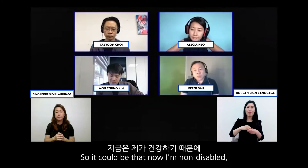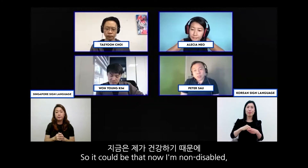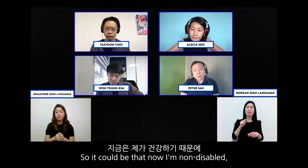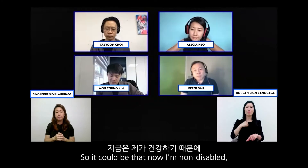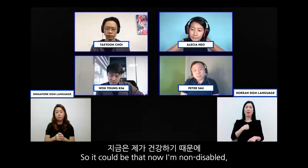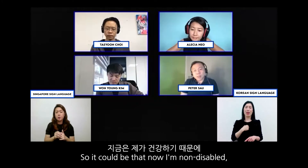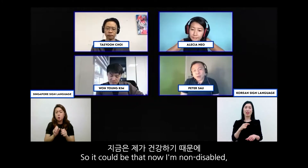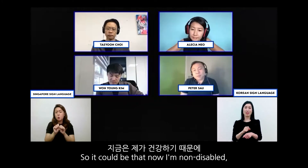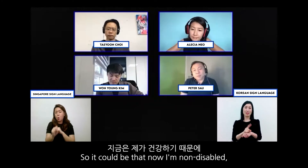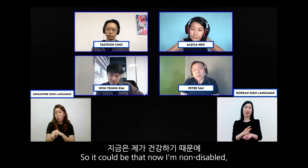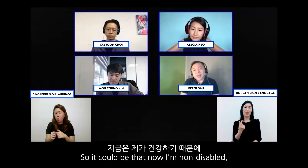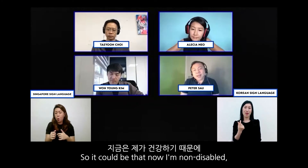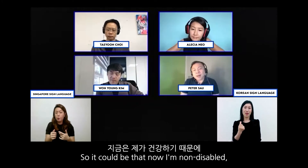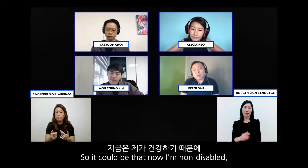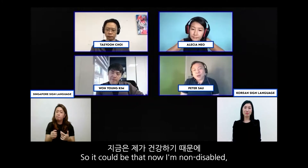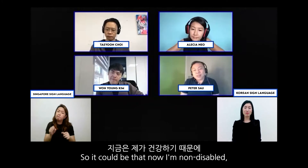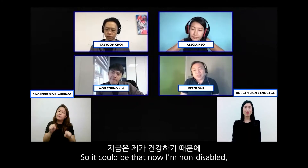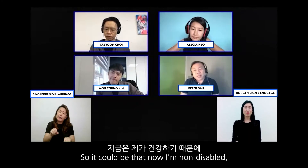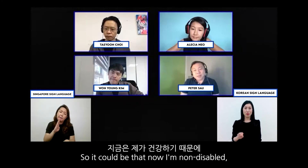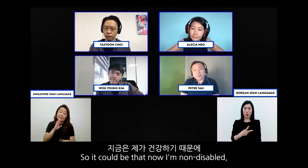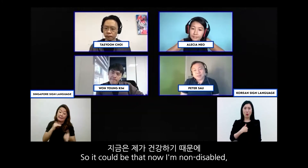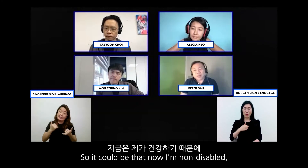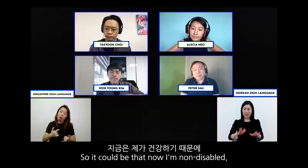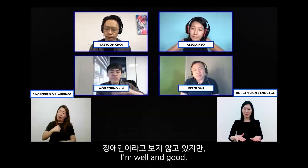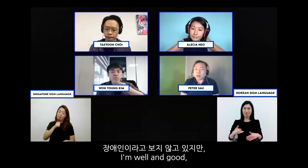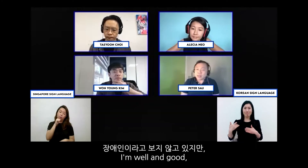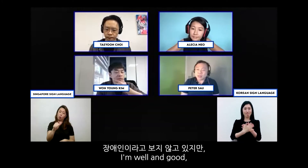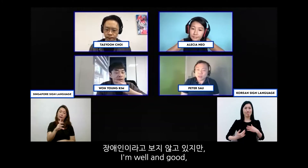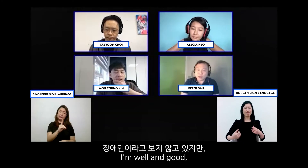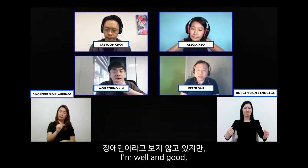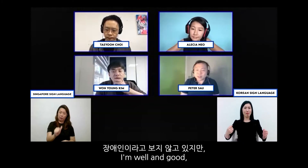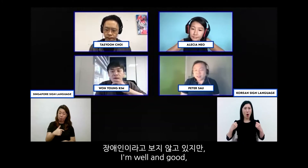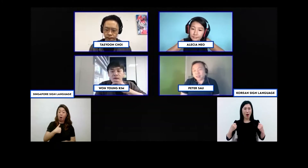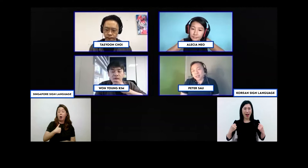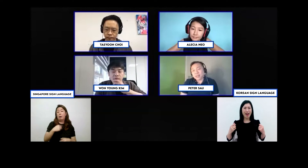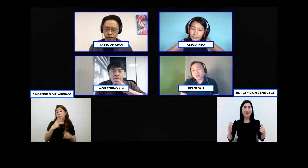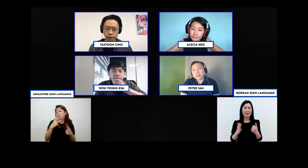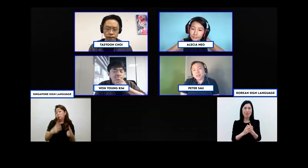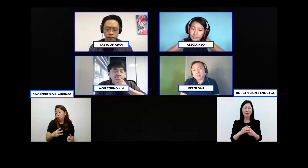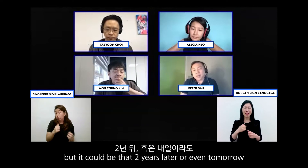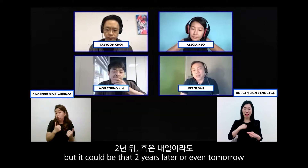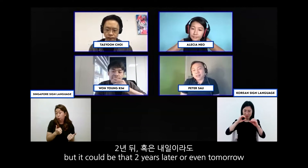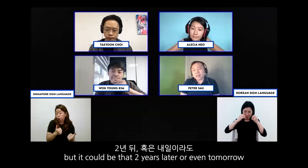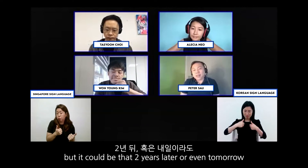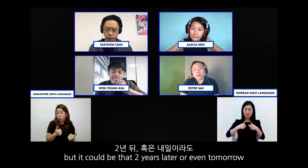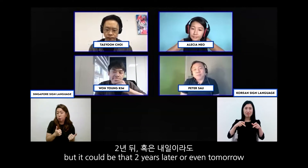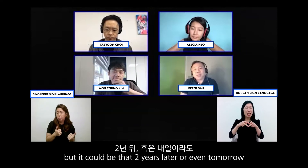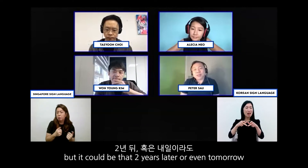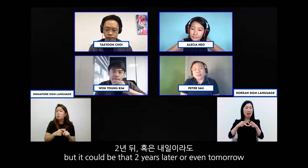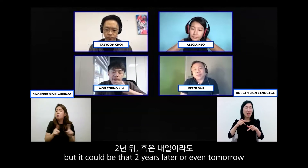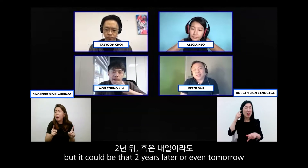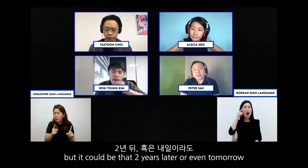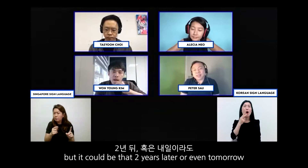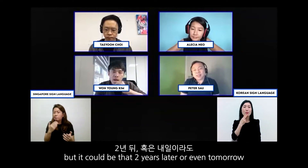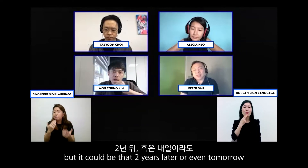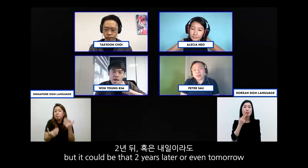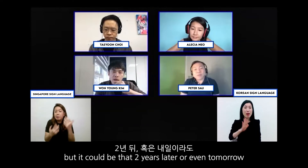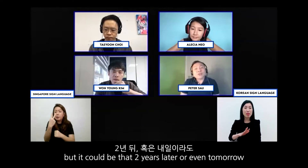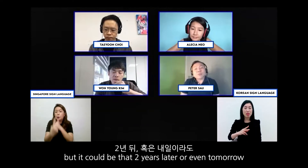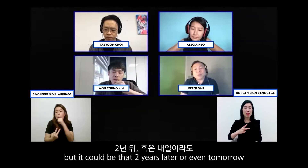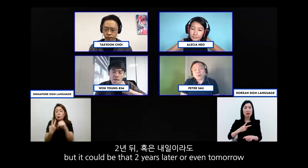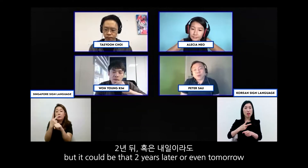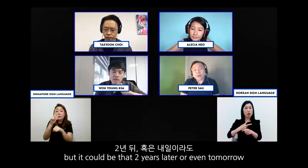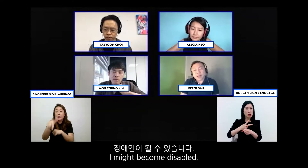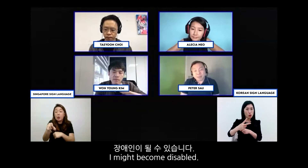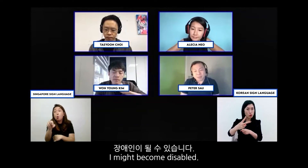So it could be that now I'm non-disabled, I'm well and good, but it could be that 2 years later or